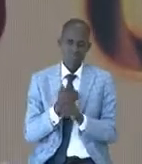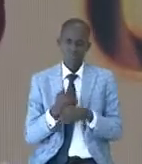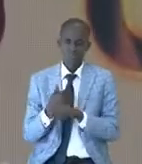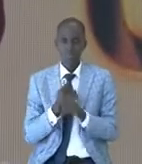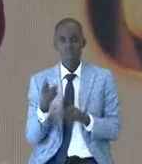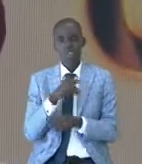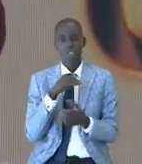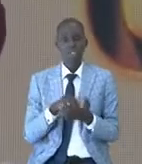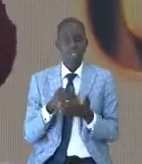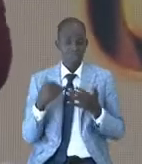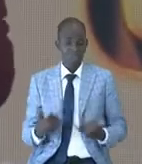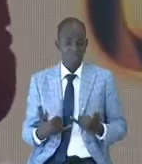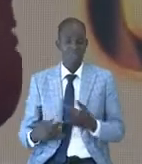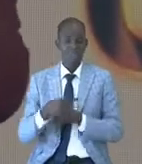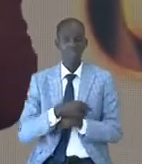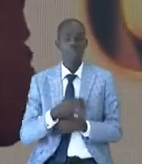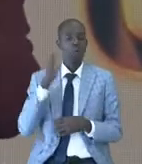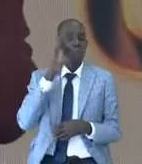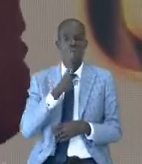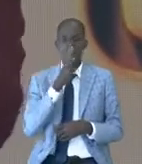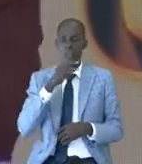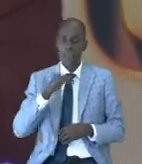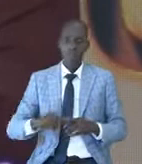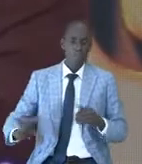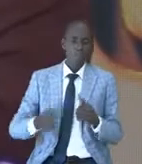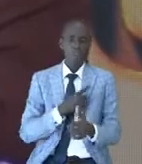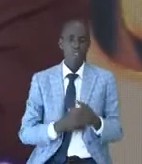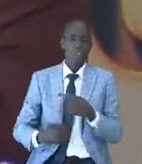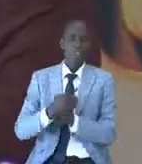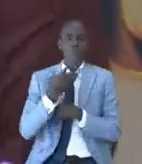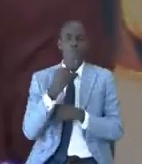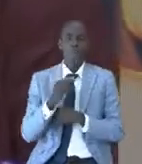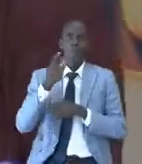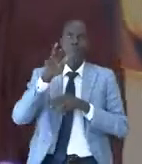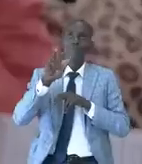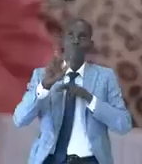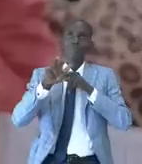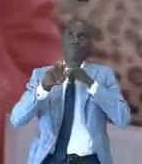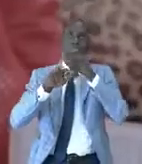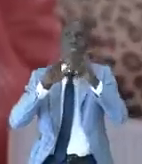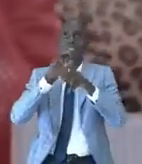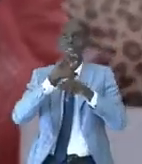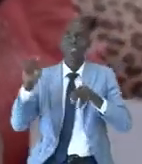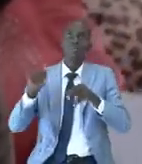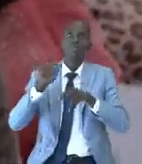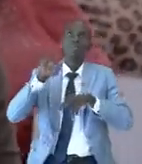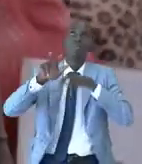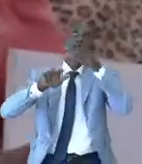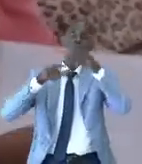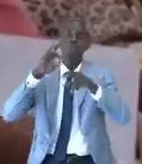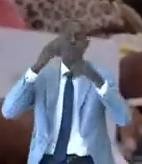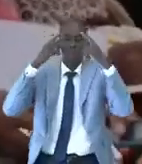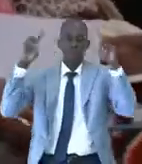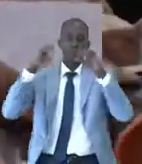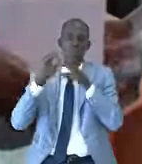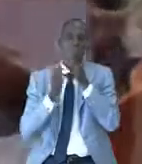This day will be the first day of climbing to higher ground. Where